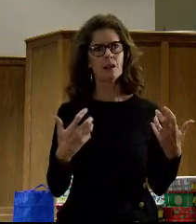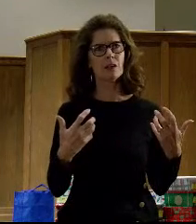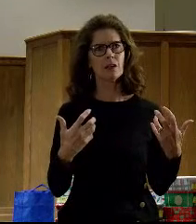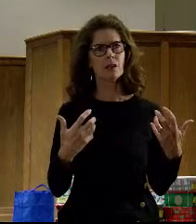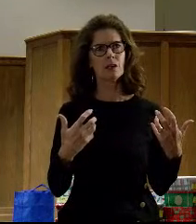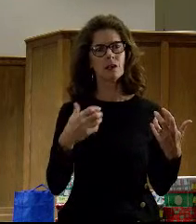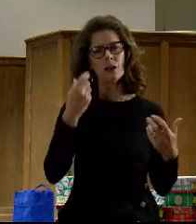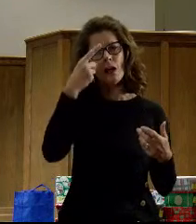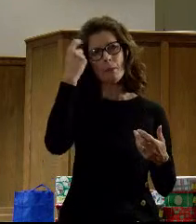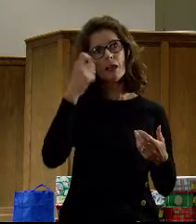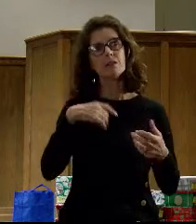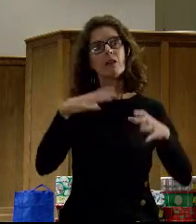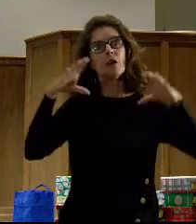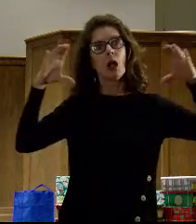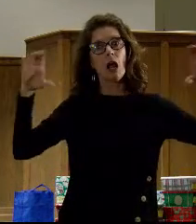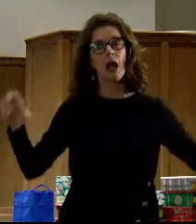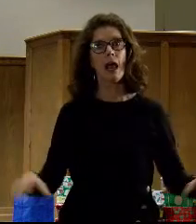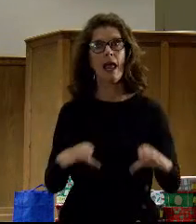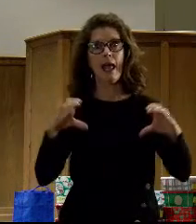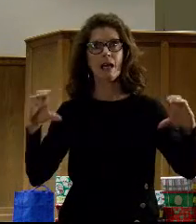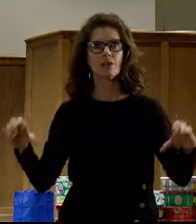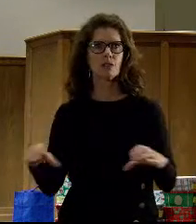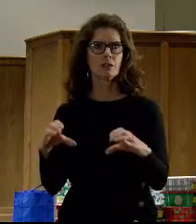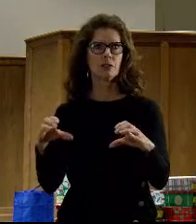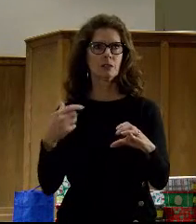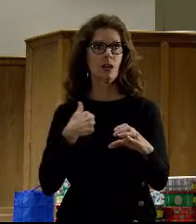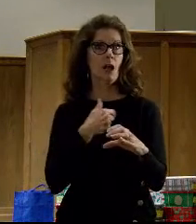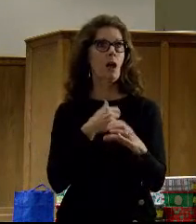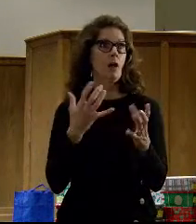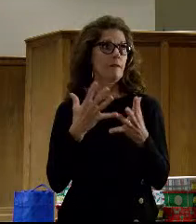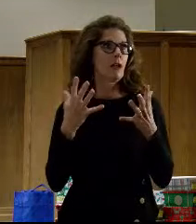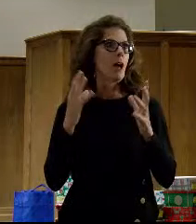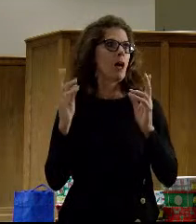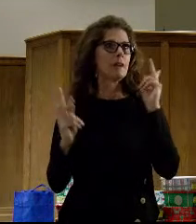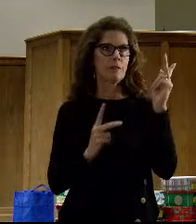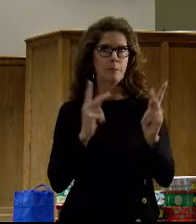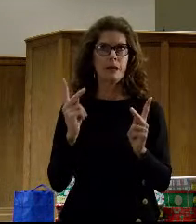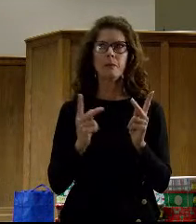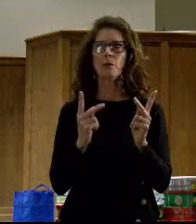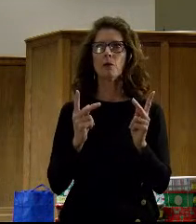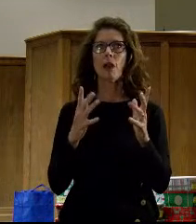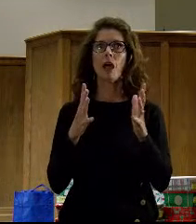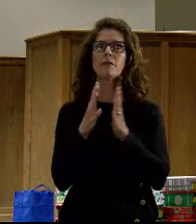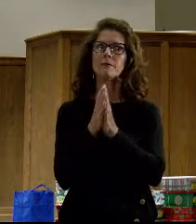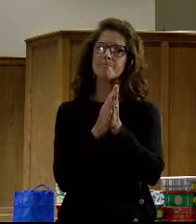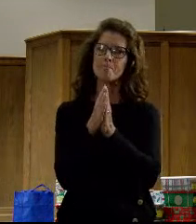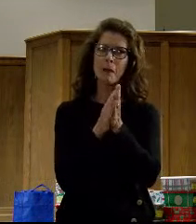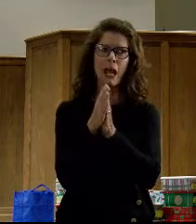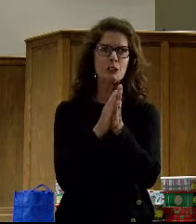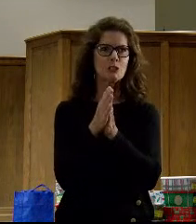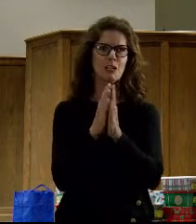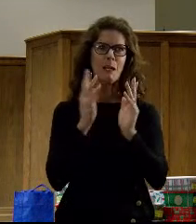did. We have a lot of people in this church family. We have a lot of passionate people in this church family.